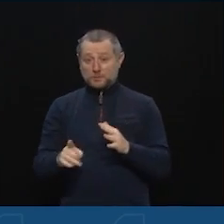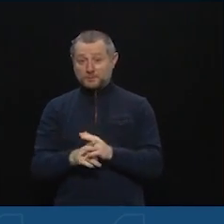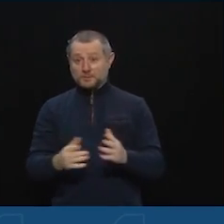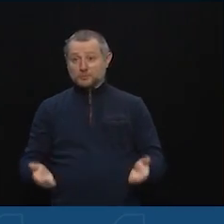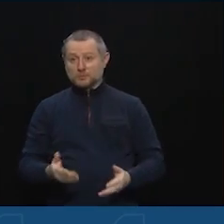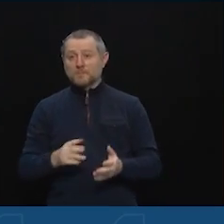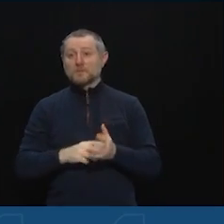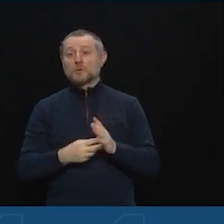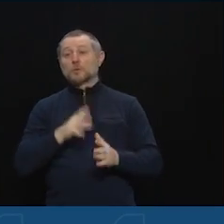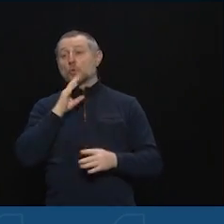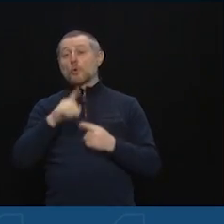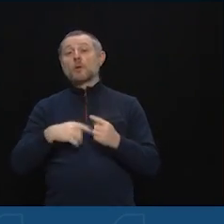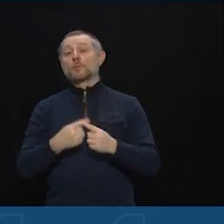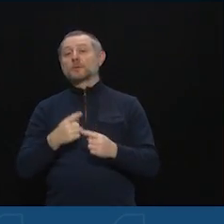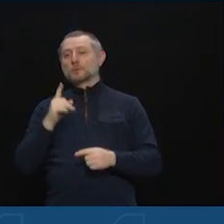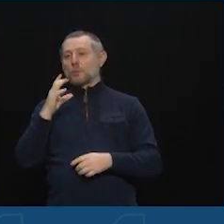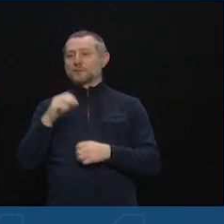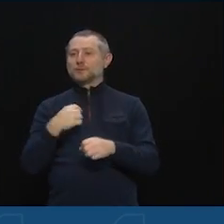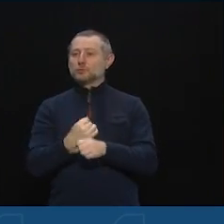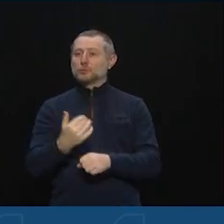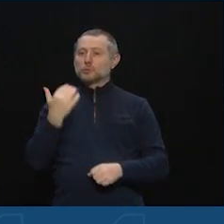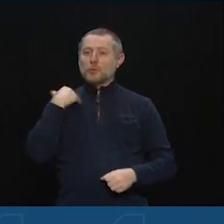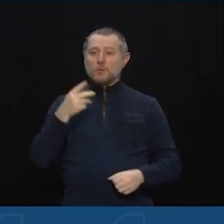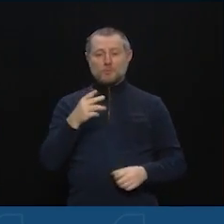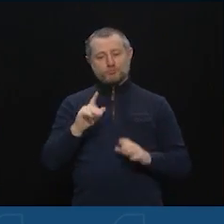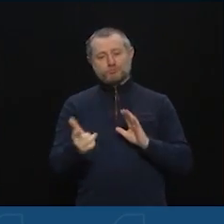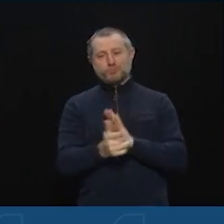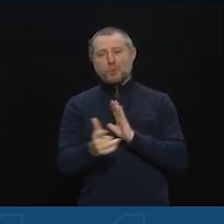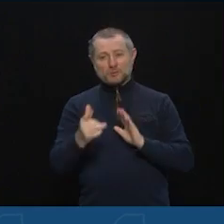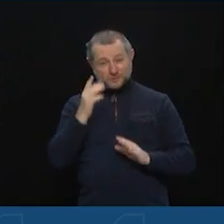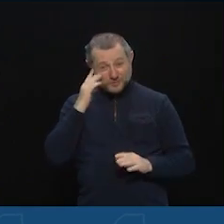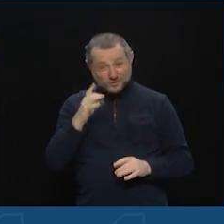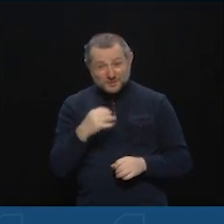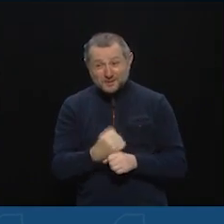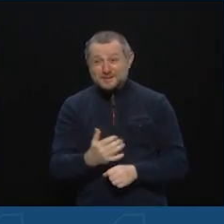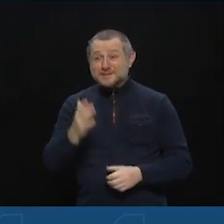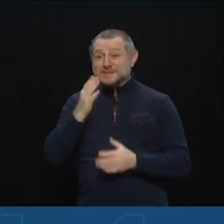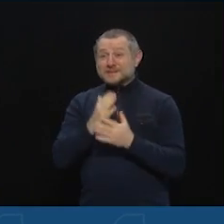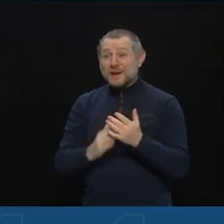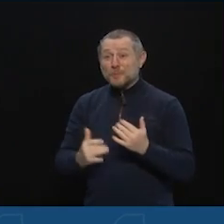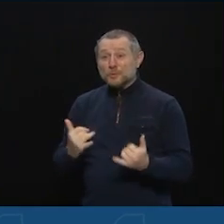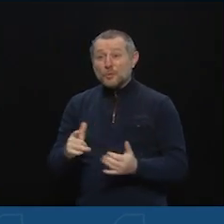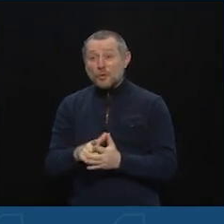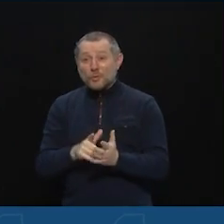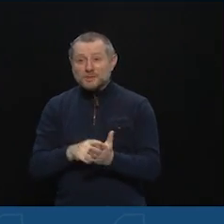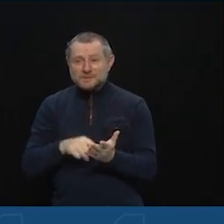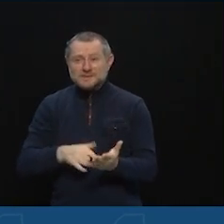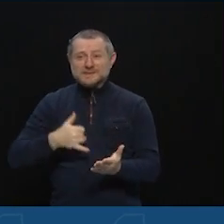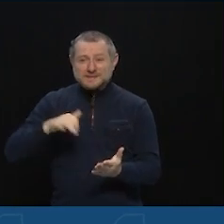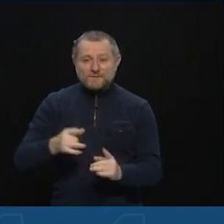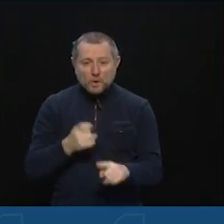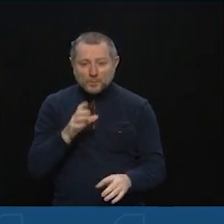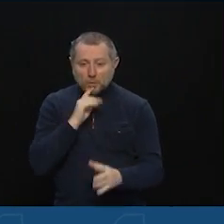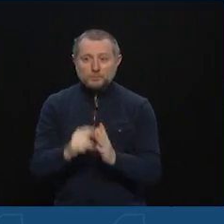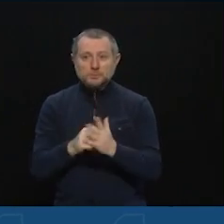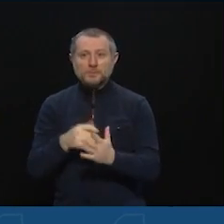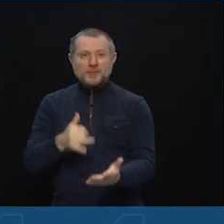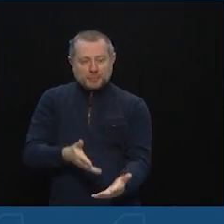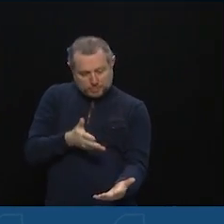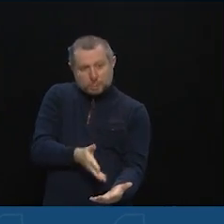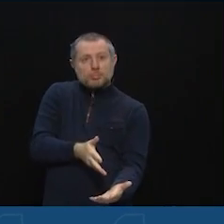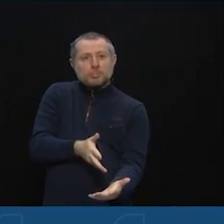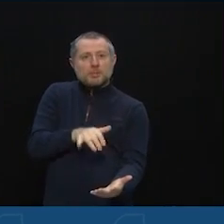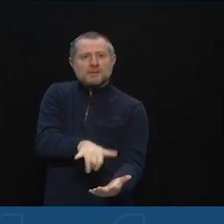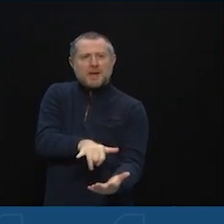years. Yes, Prohibition ended almost 100 years ago, and we still have some laws on the books that were written in that time that have not been materially changed